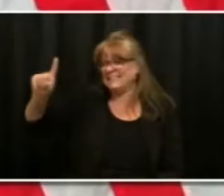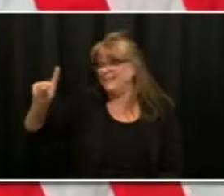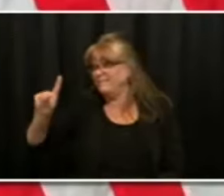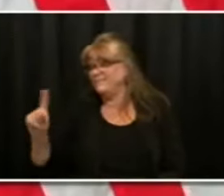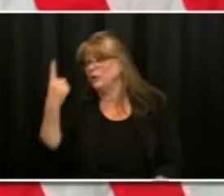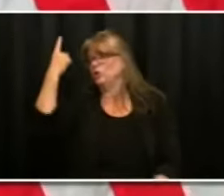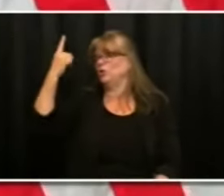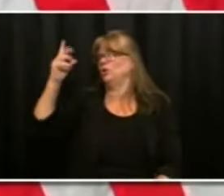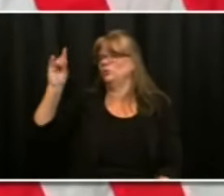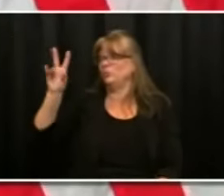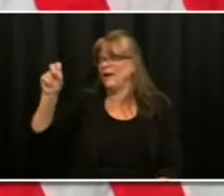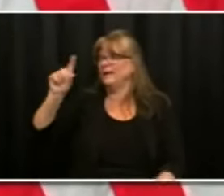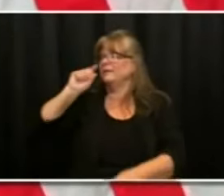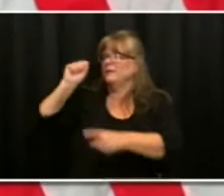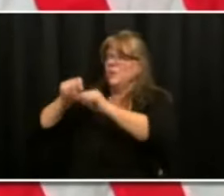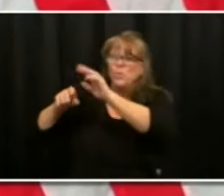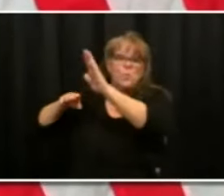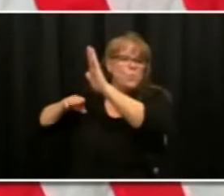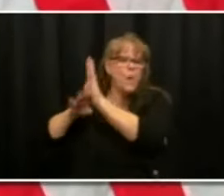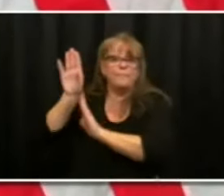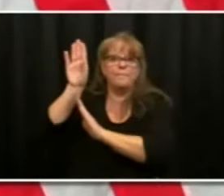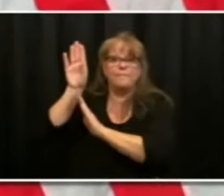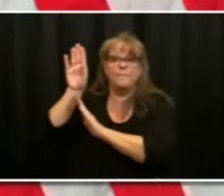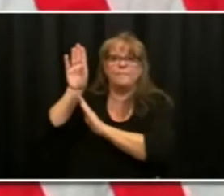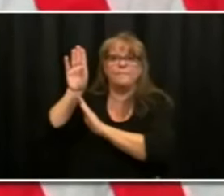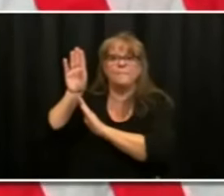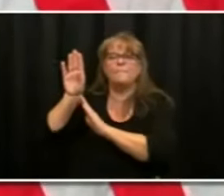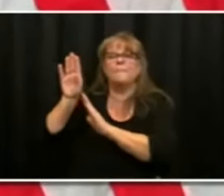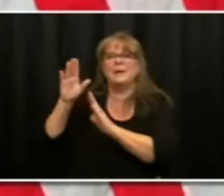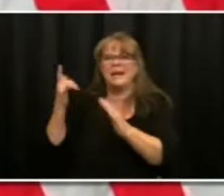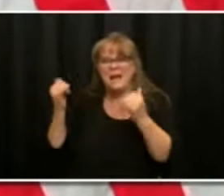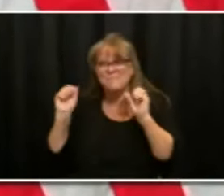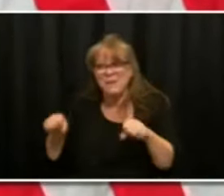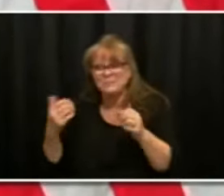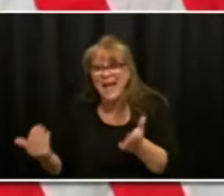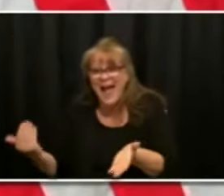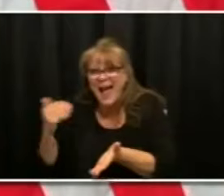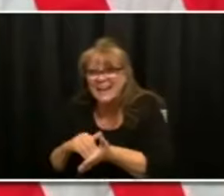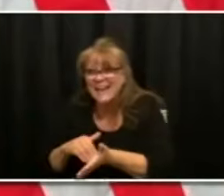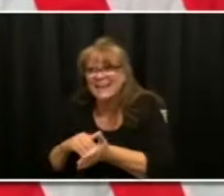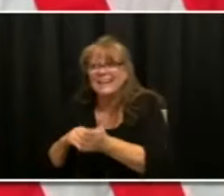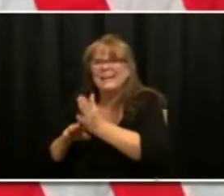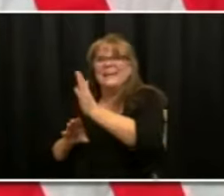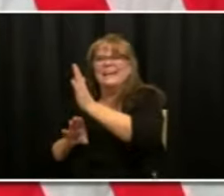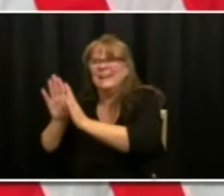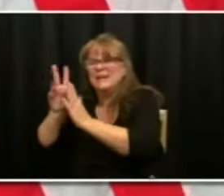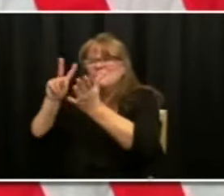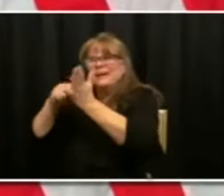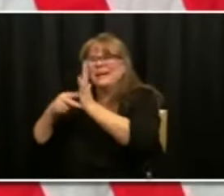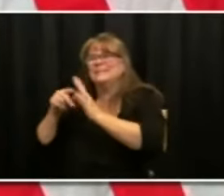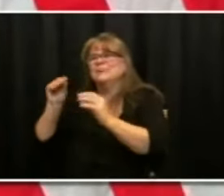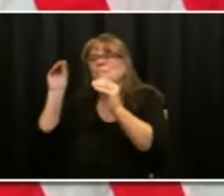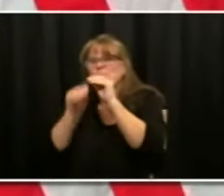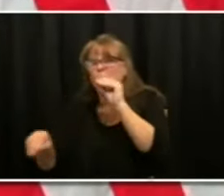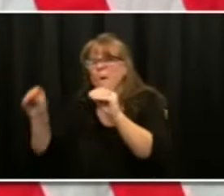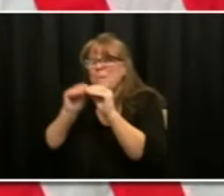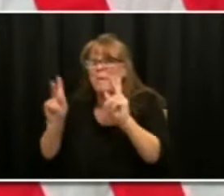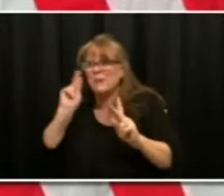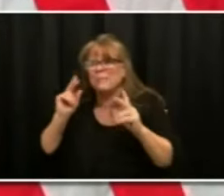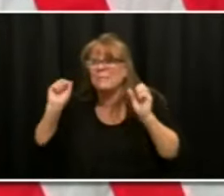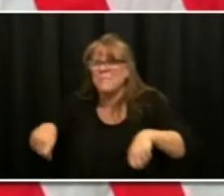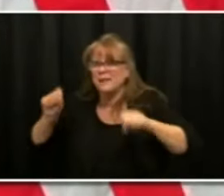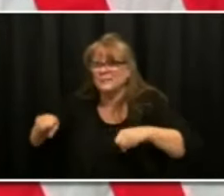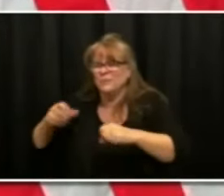Mesa County, potentially a very deadly wave. And Mesa County residents really need